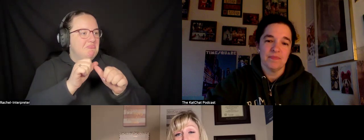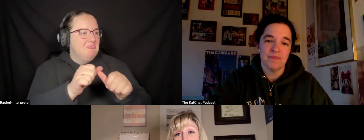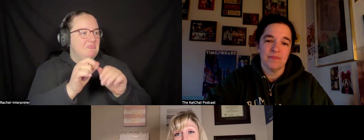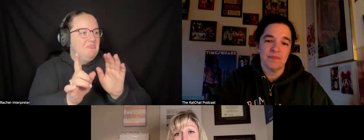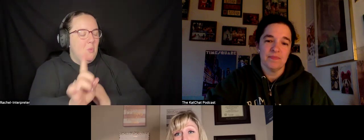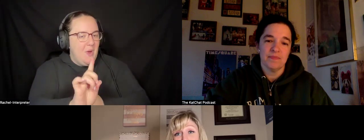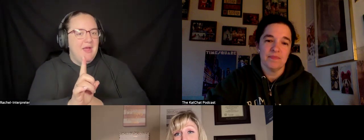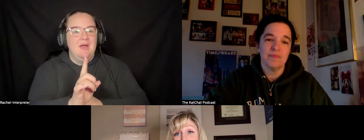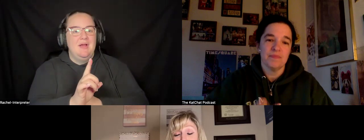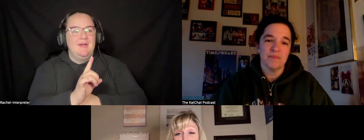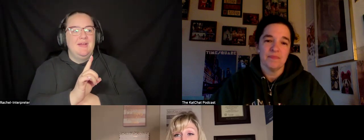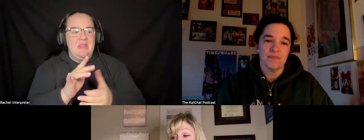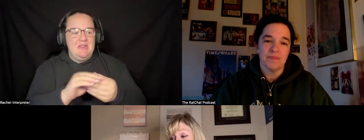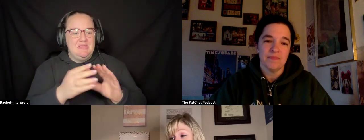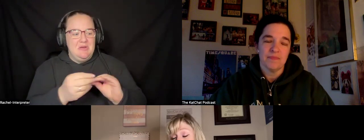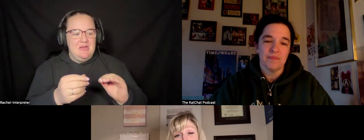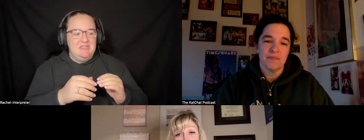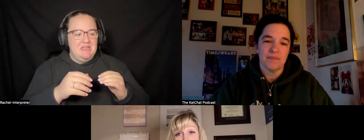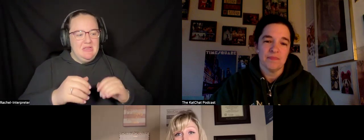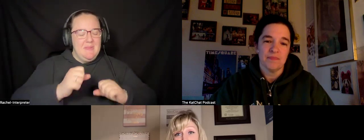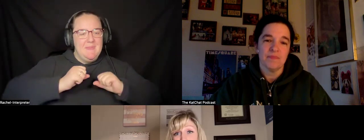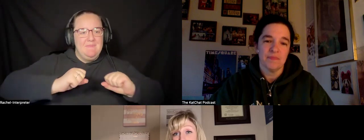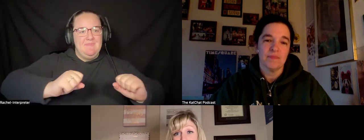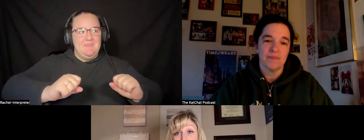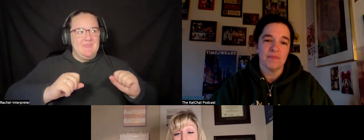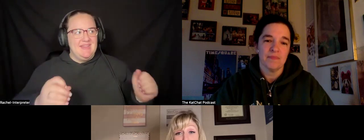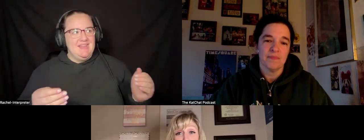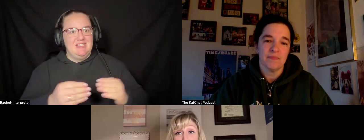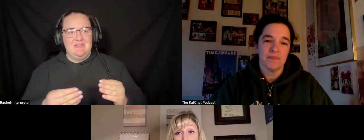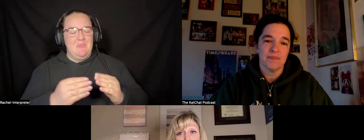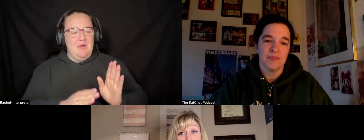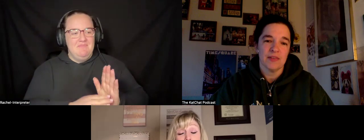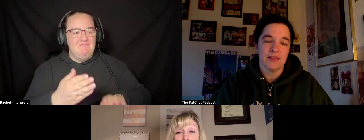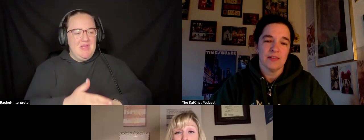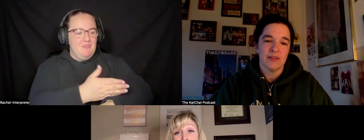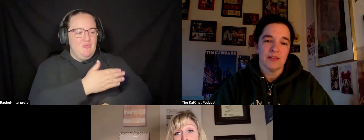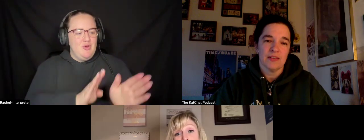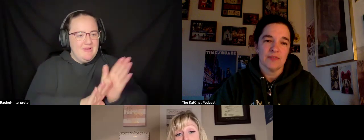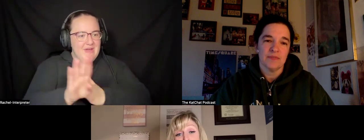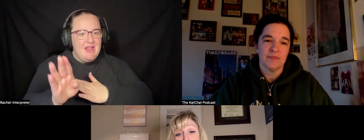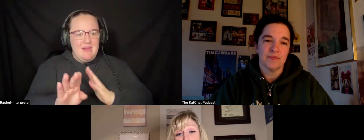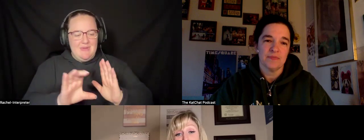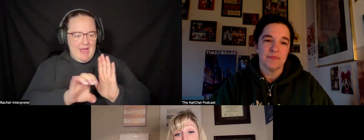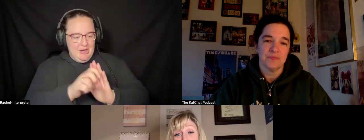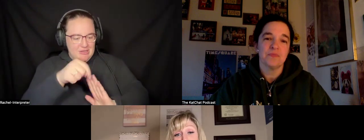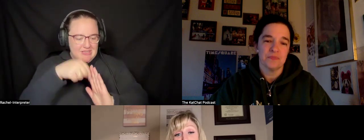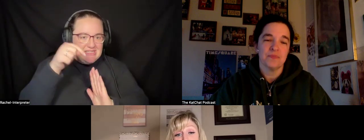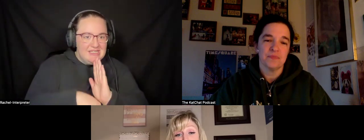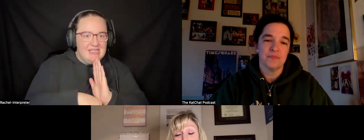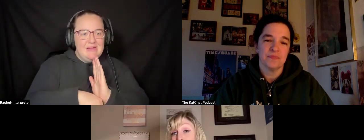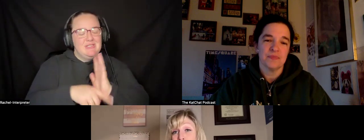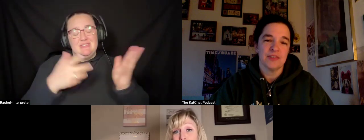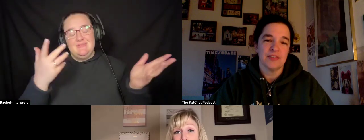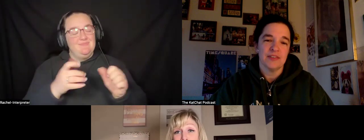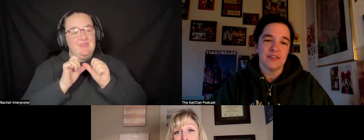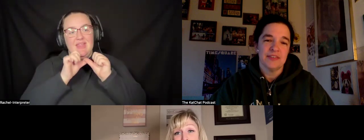stories and push boundaries and just continue to get deeper into characters and just